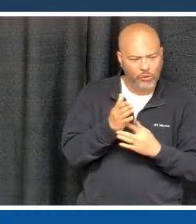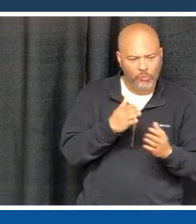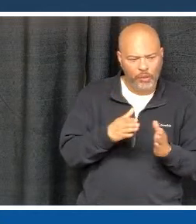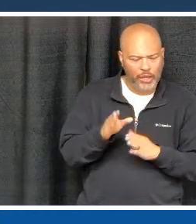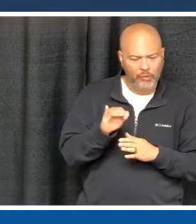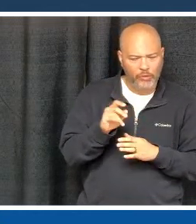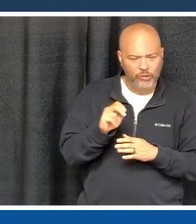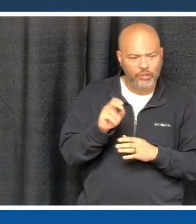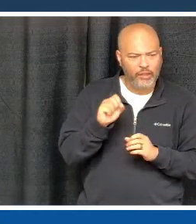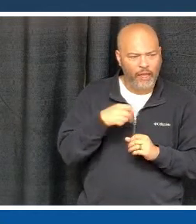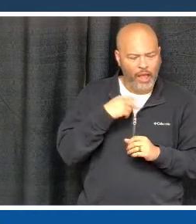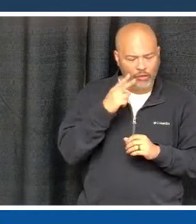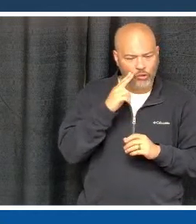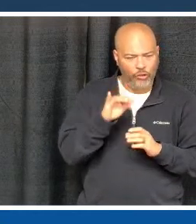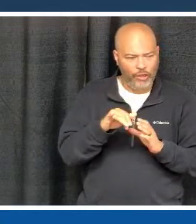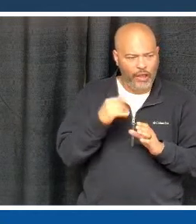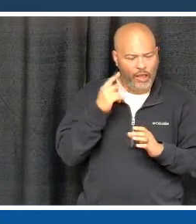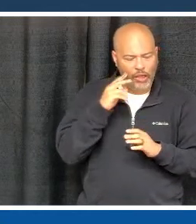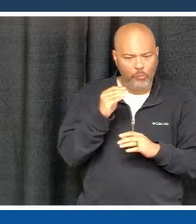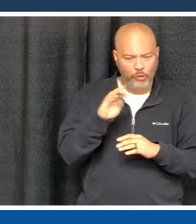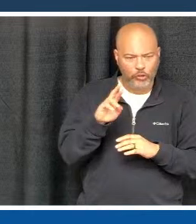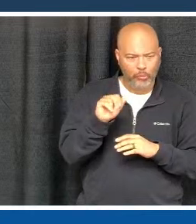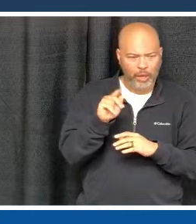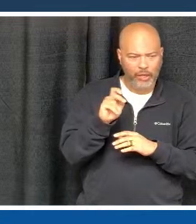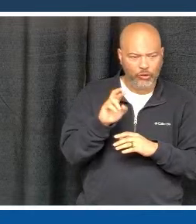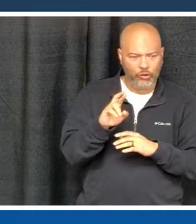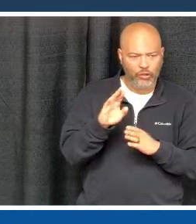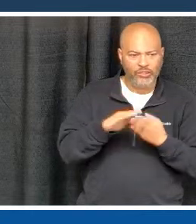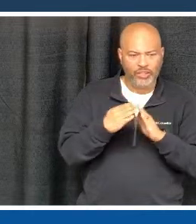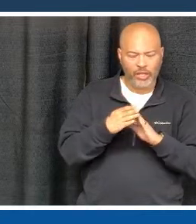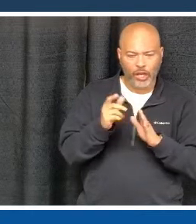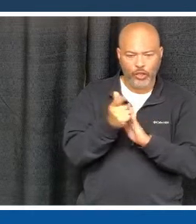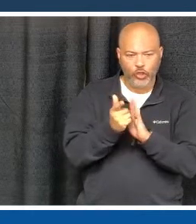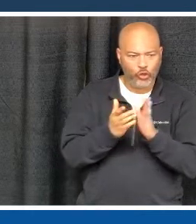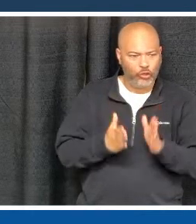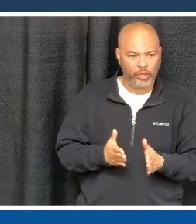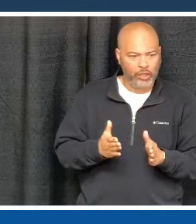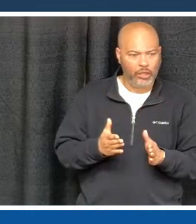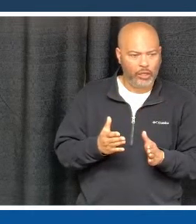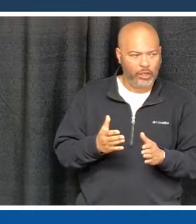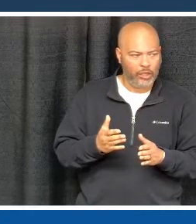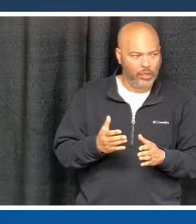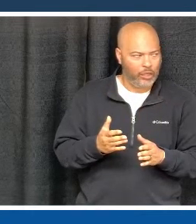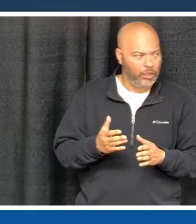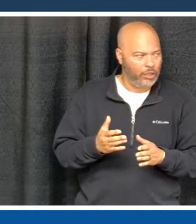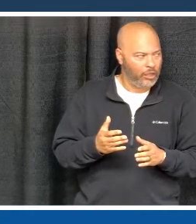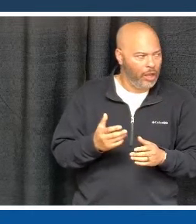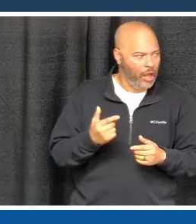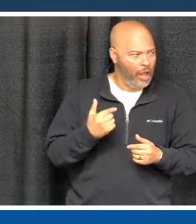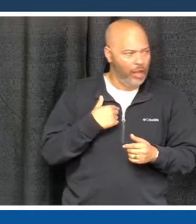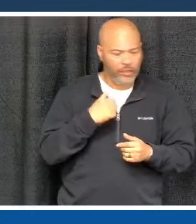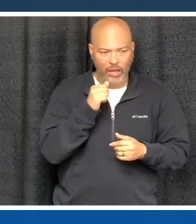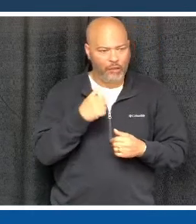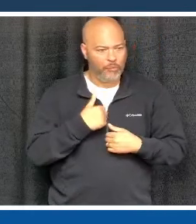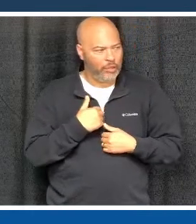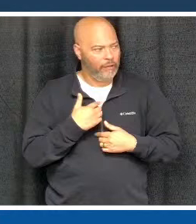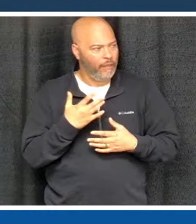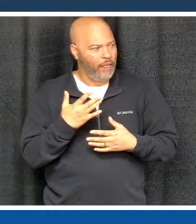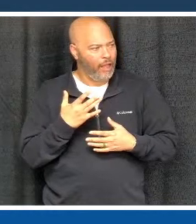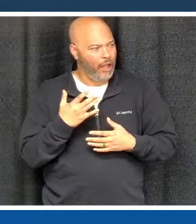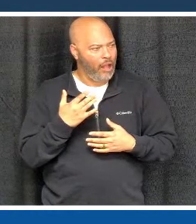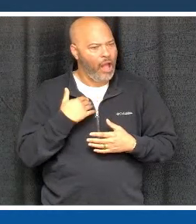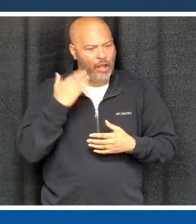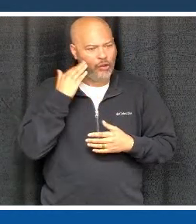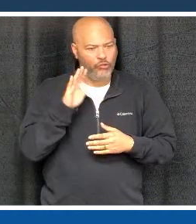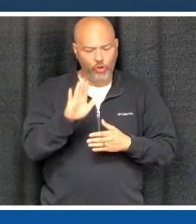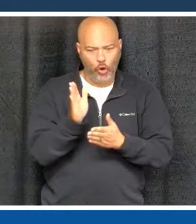I saw that email. It was actually, I think, Mr. Baker, city attorney, that sent that. I wasn't. It's a little. I knew it being